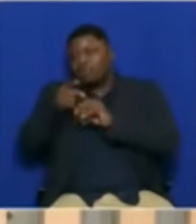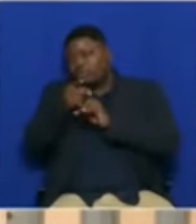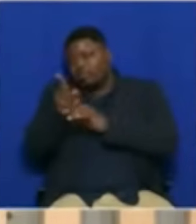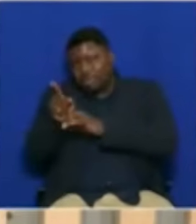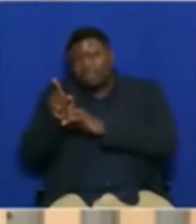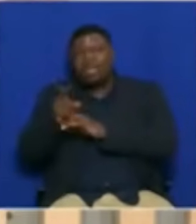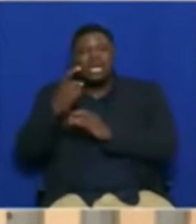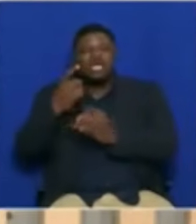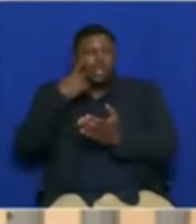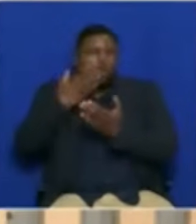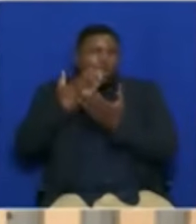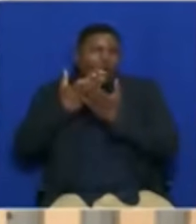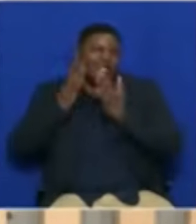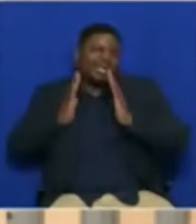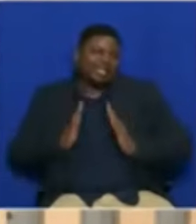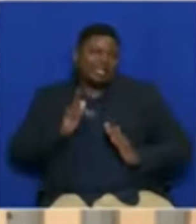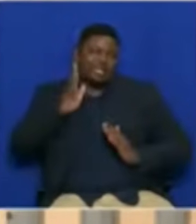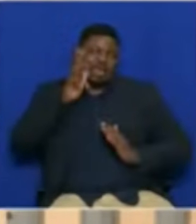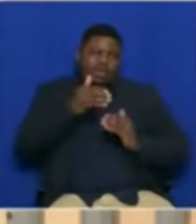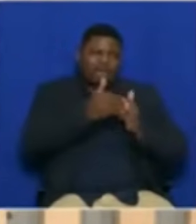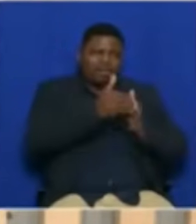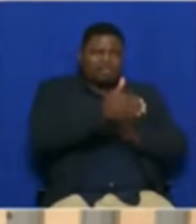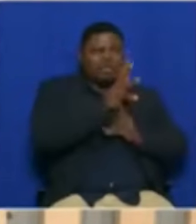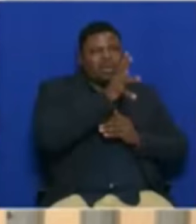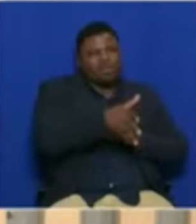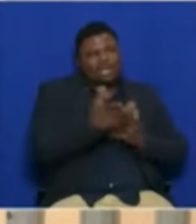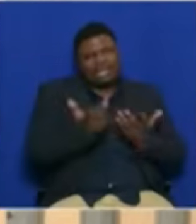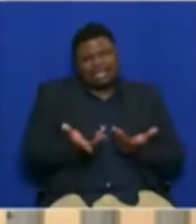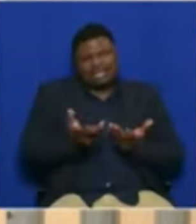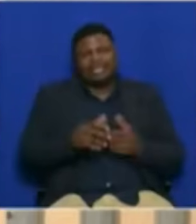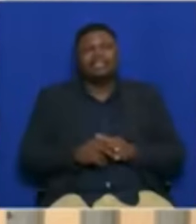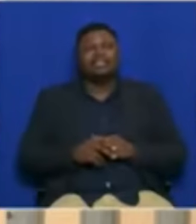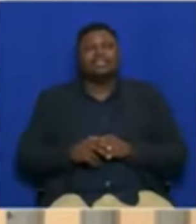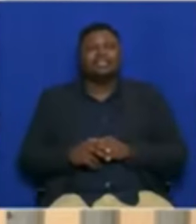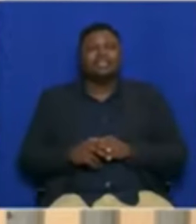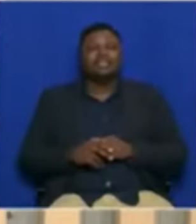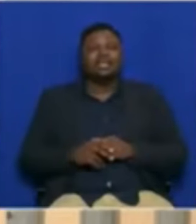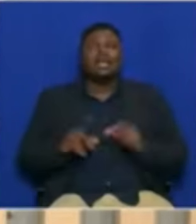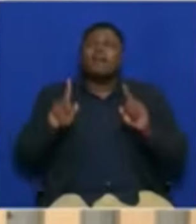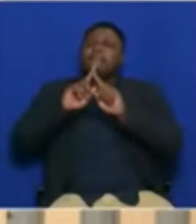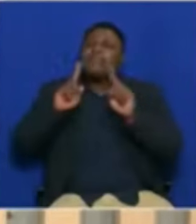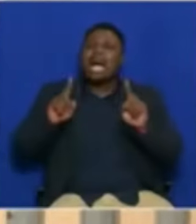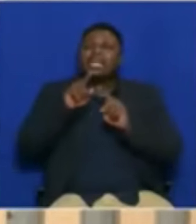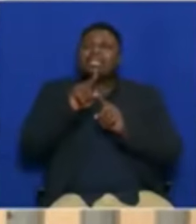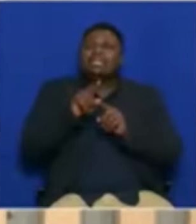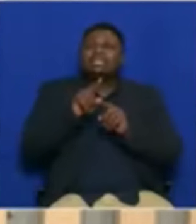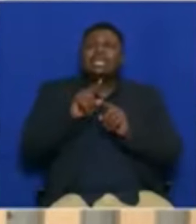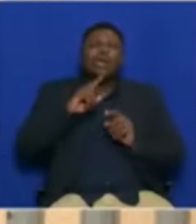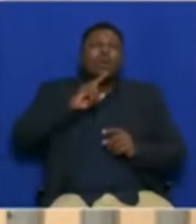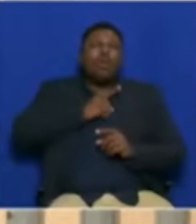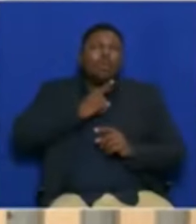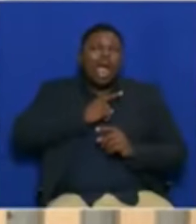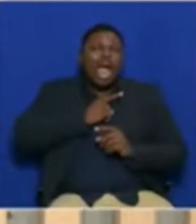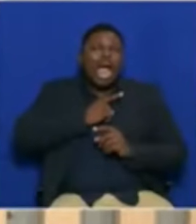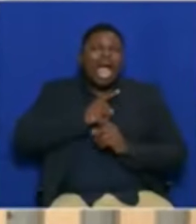what's the basis on which you call for statements? Why do you approach people to give you